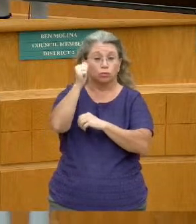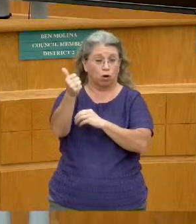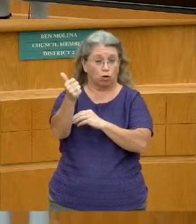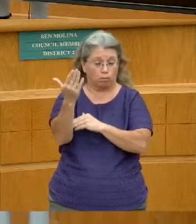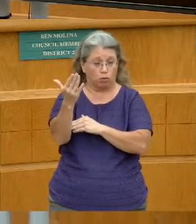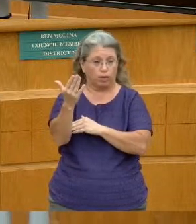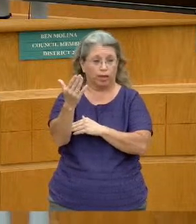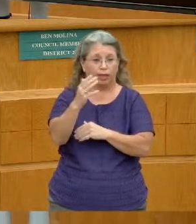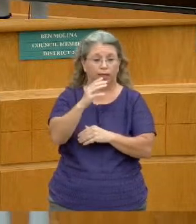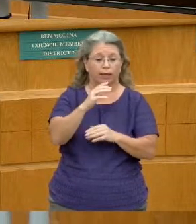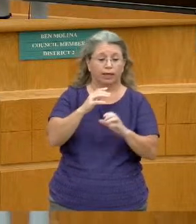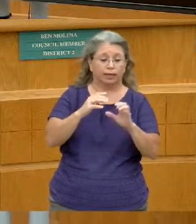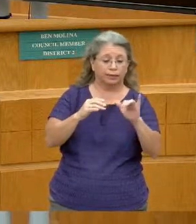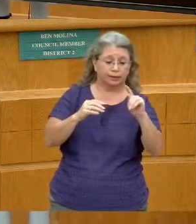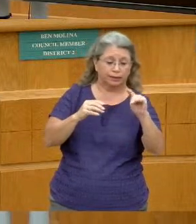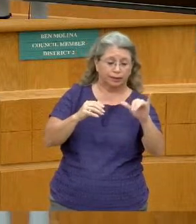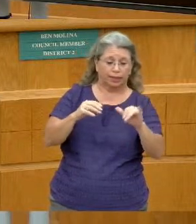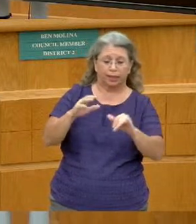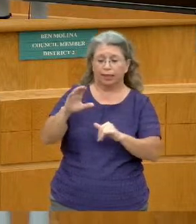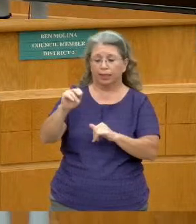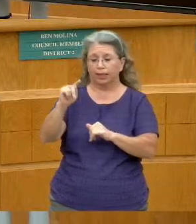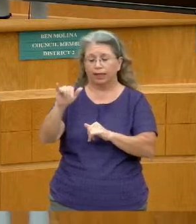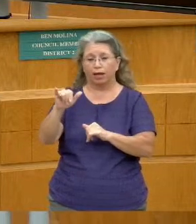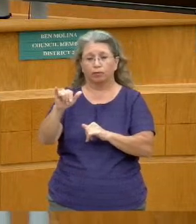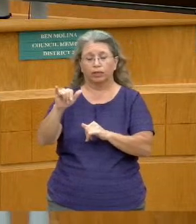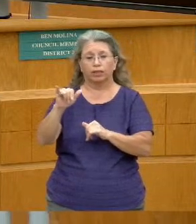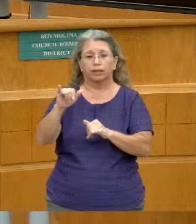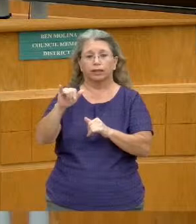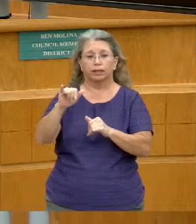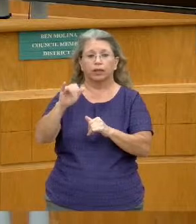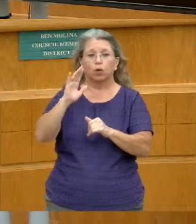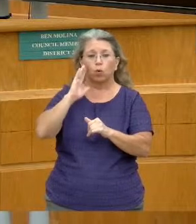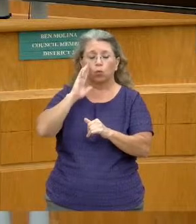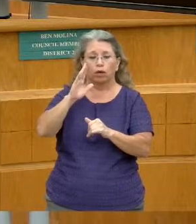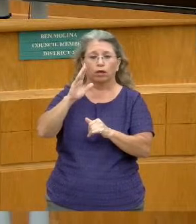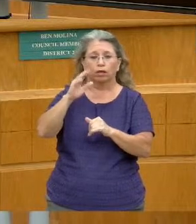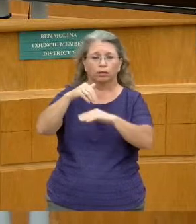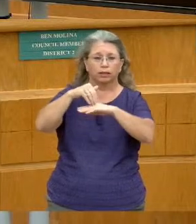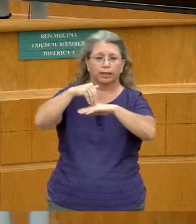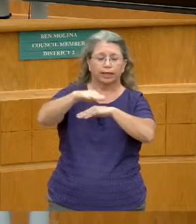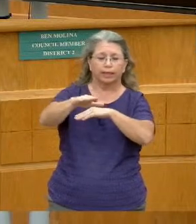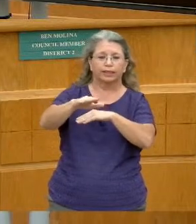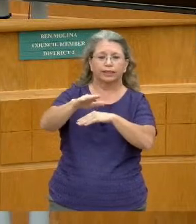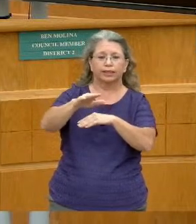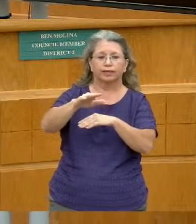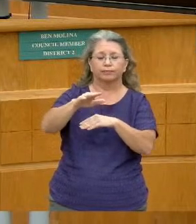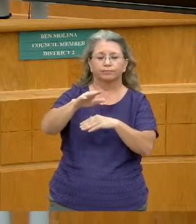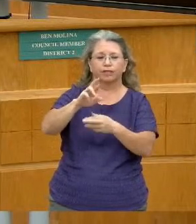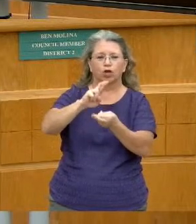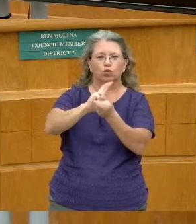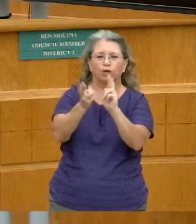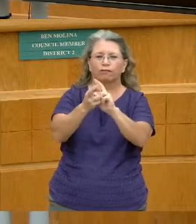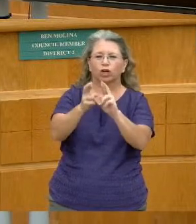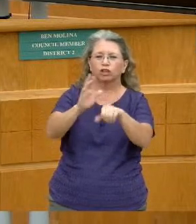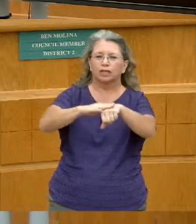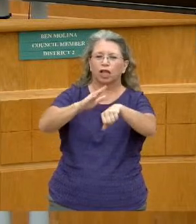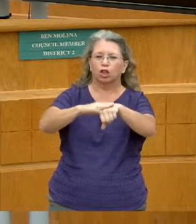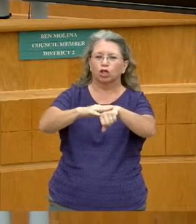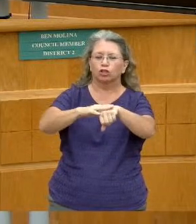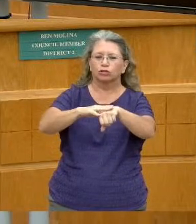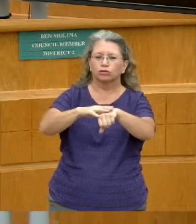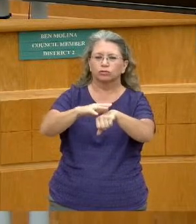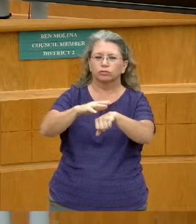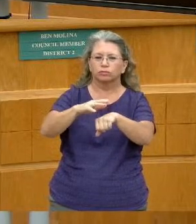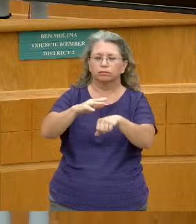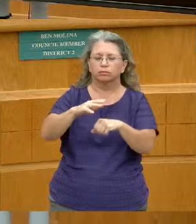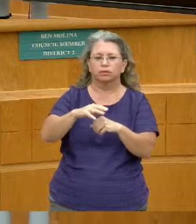city and county, to issue a reverse alert, and this will be a COVID advisory, and I'd like to read it to you